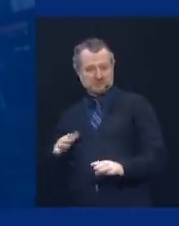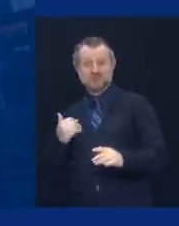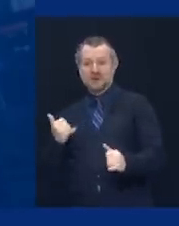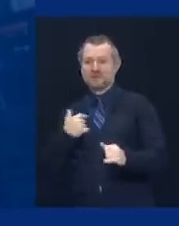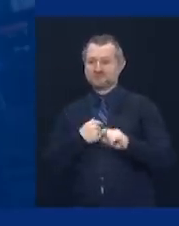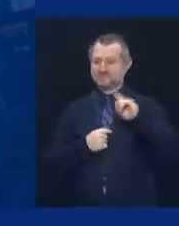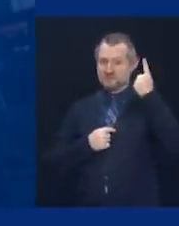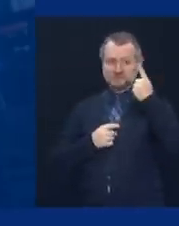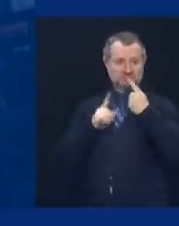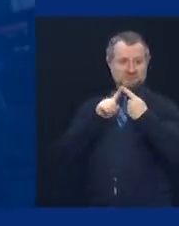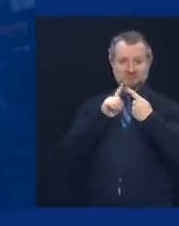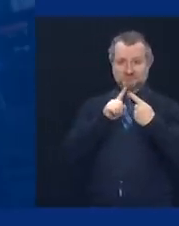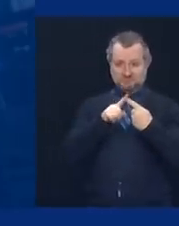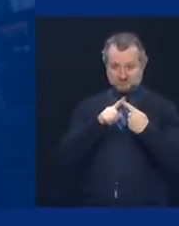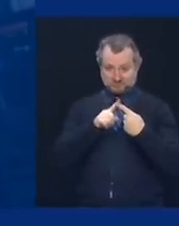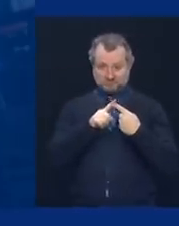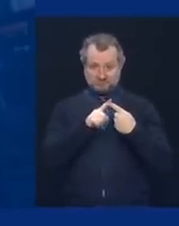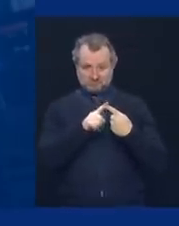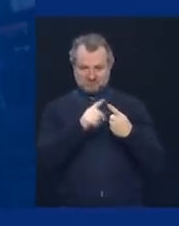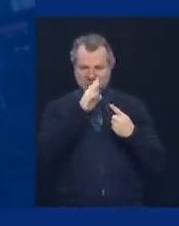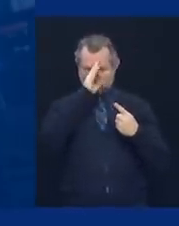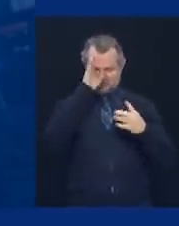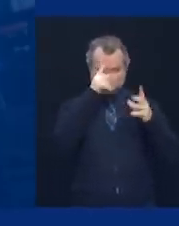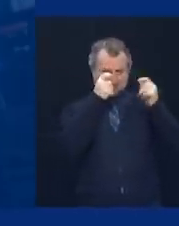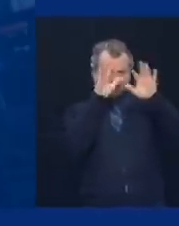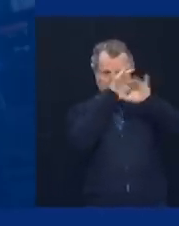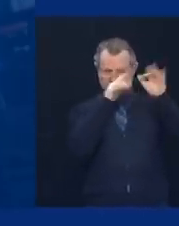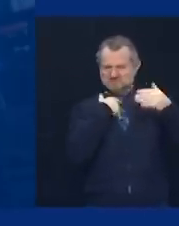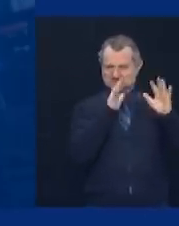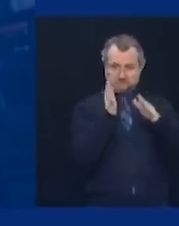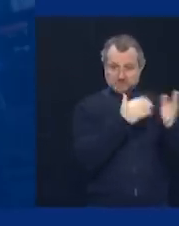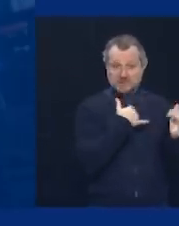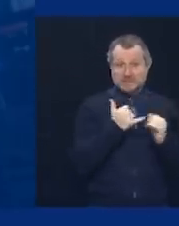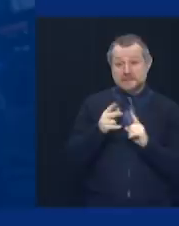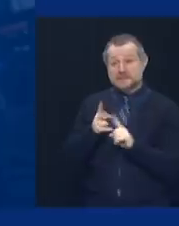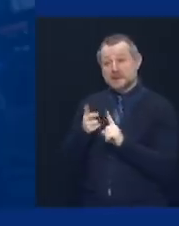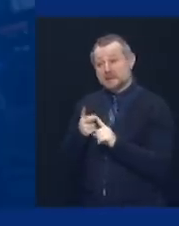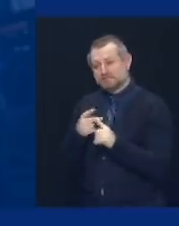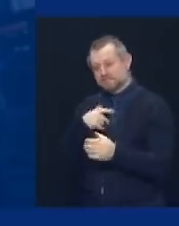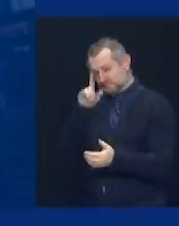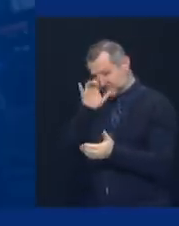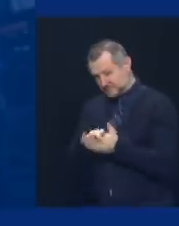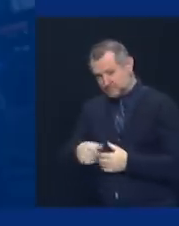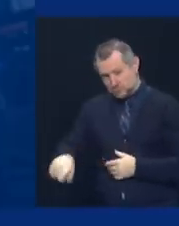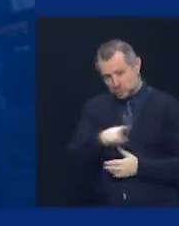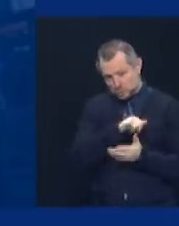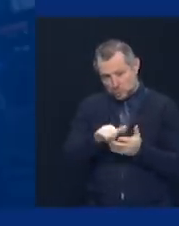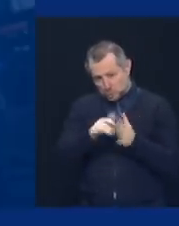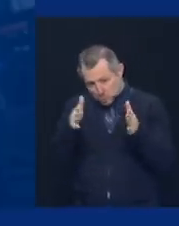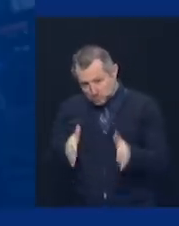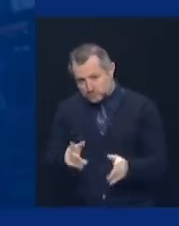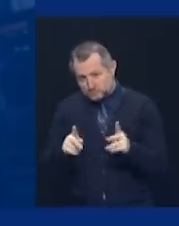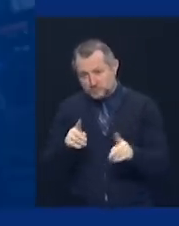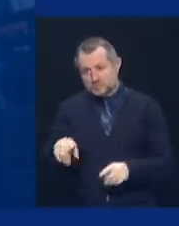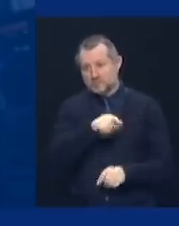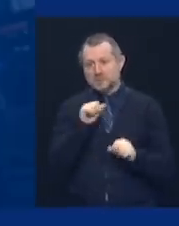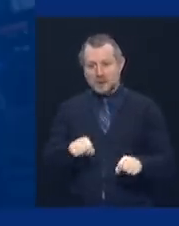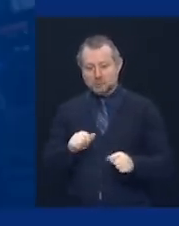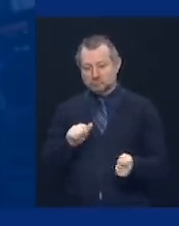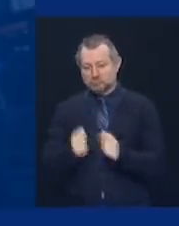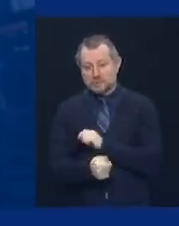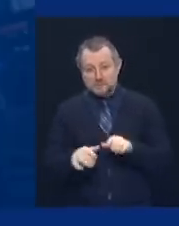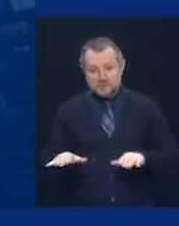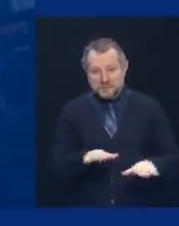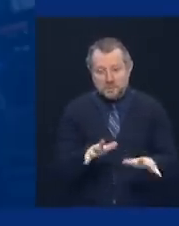hospital capacity. I believe we can manage it. I also believe New Yorkers can slow the spread. I believe New